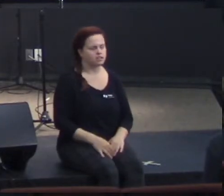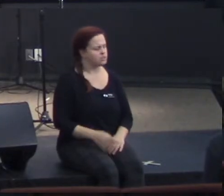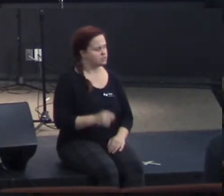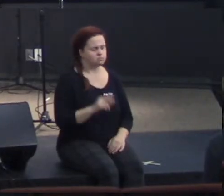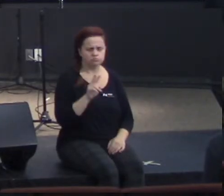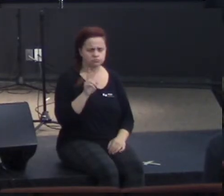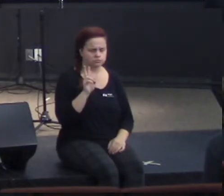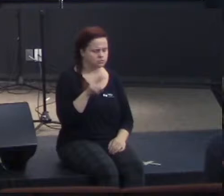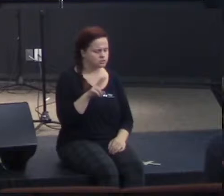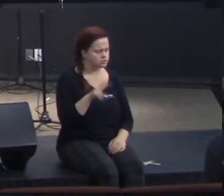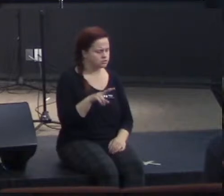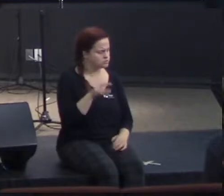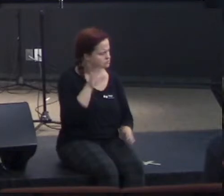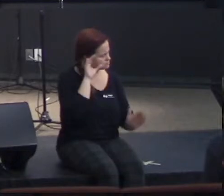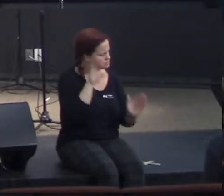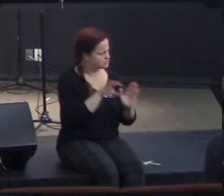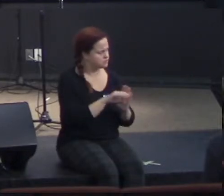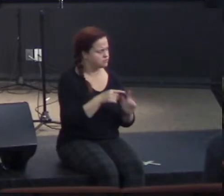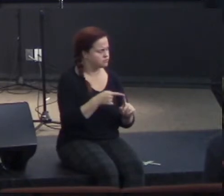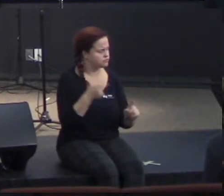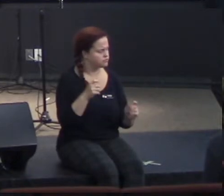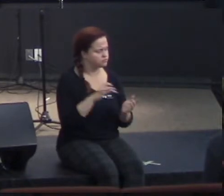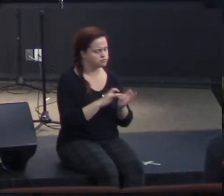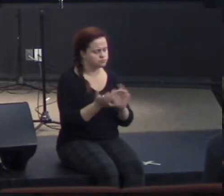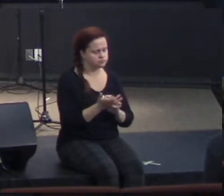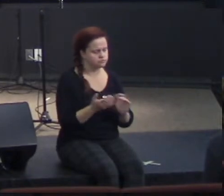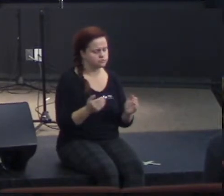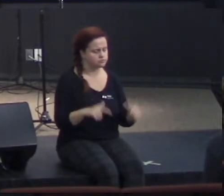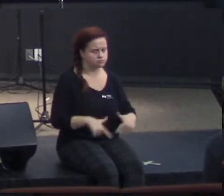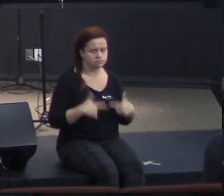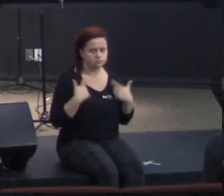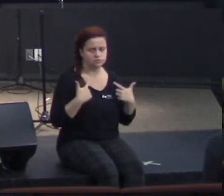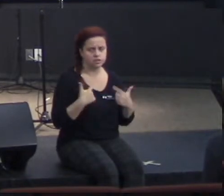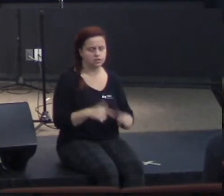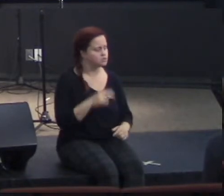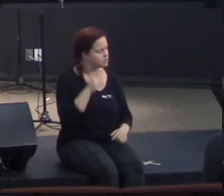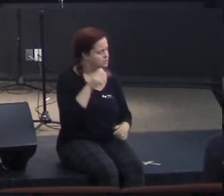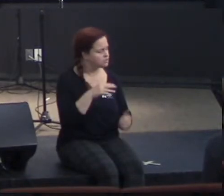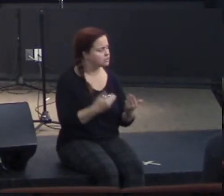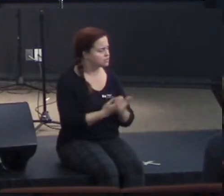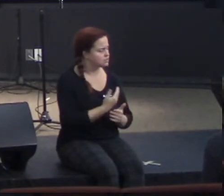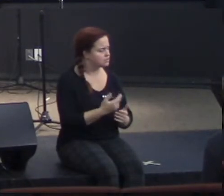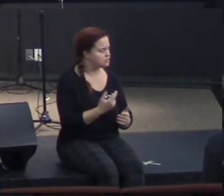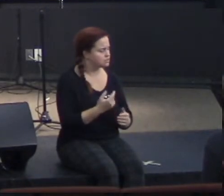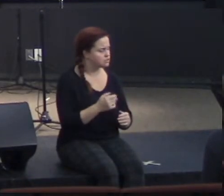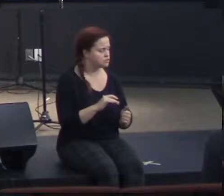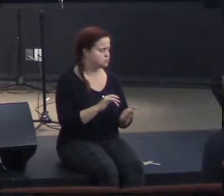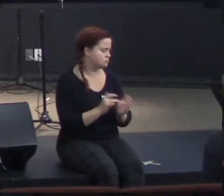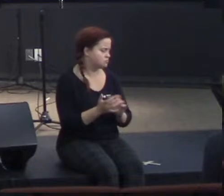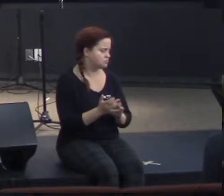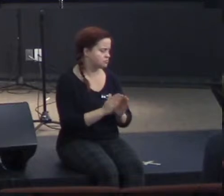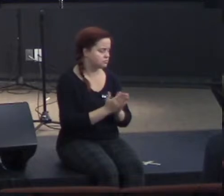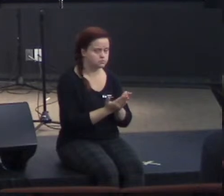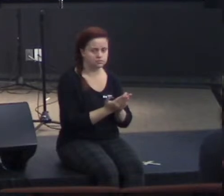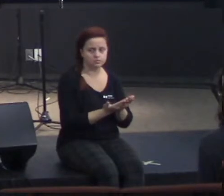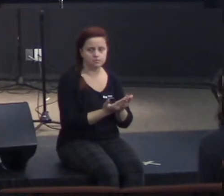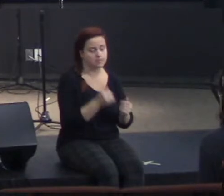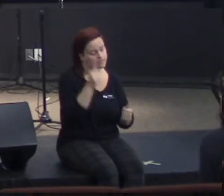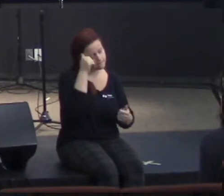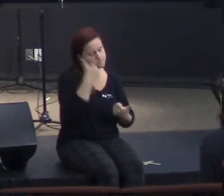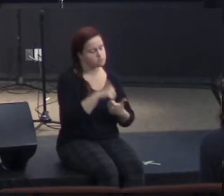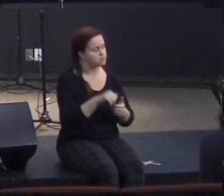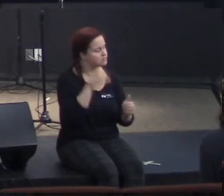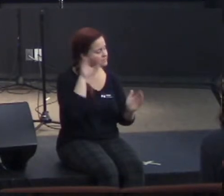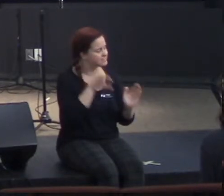because once you start looking at the New Testament, especially the Gospels, through this lens, you'll see it everywhere. You remember this scene in John